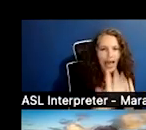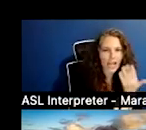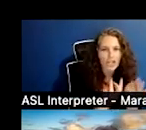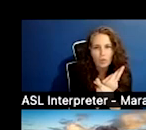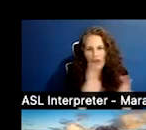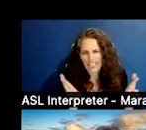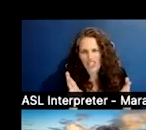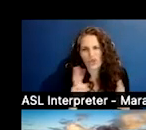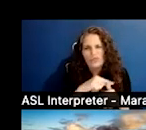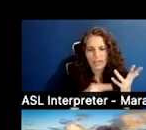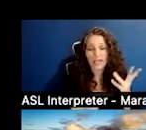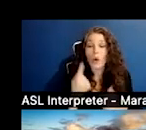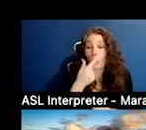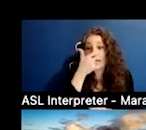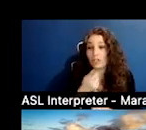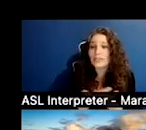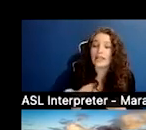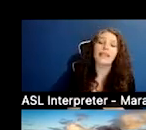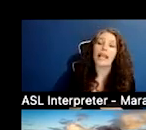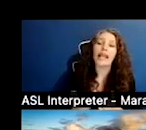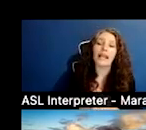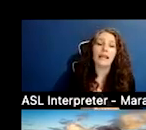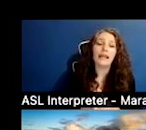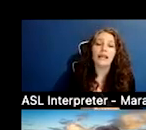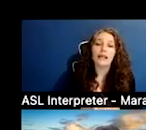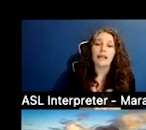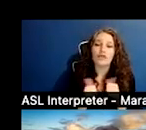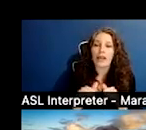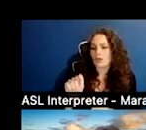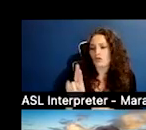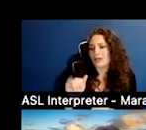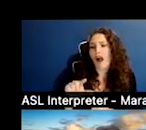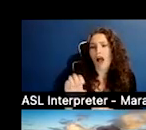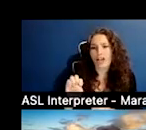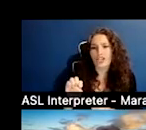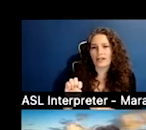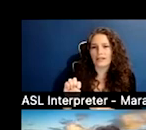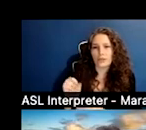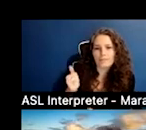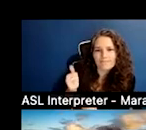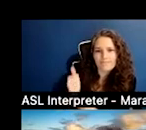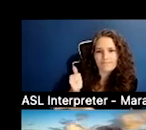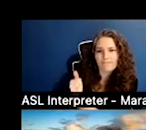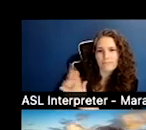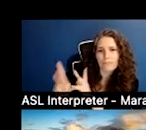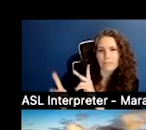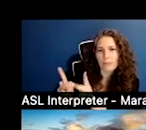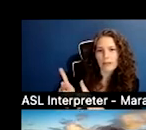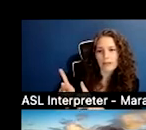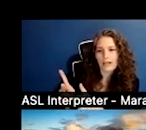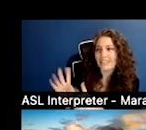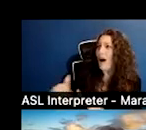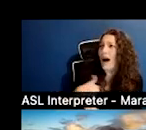And one of the interesting things is trying to triage or assess people that are, say they're trapped when actually they're just